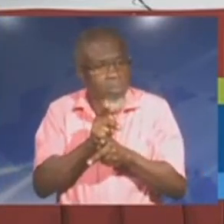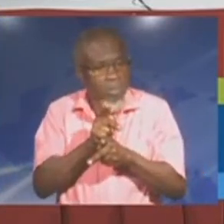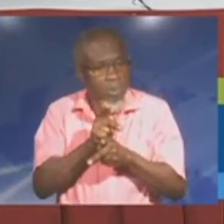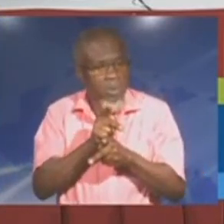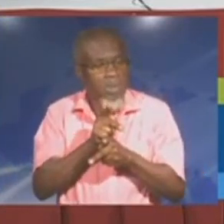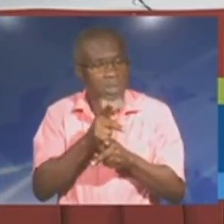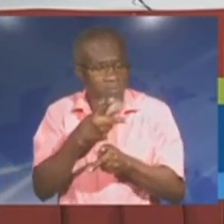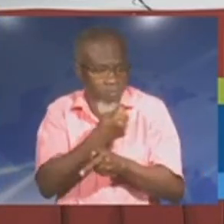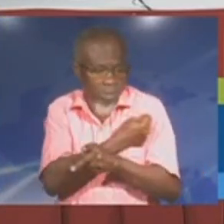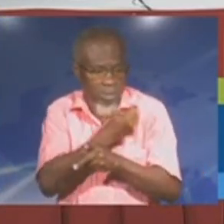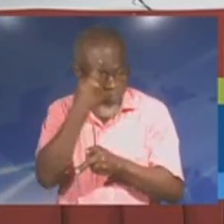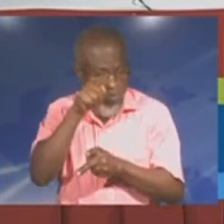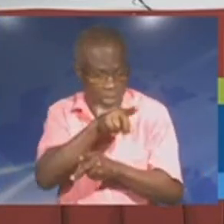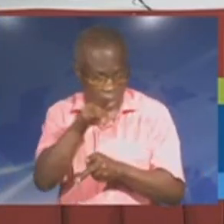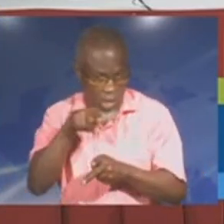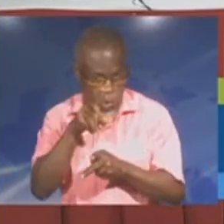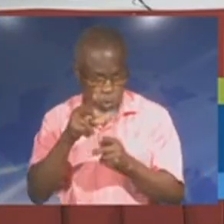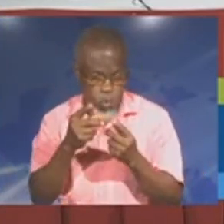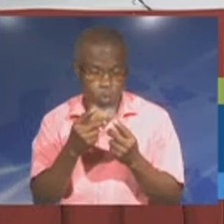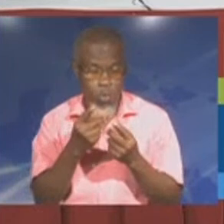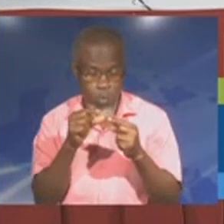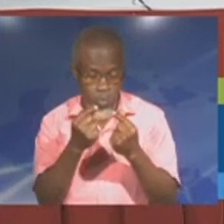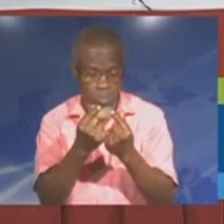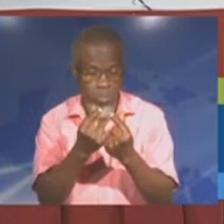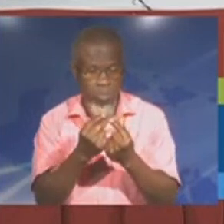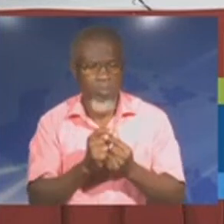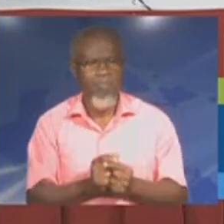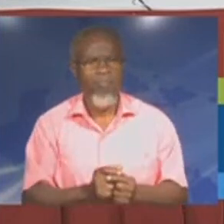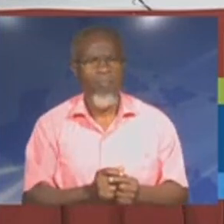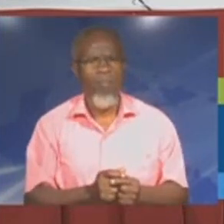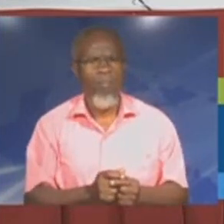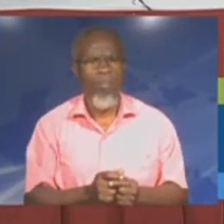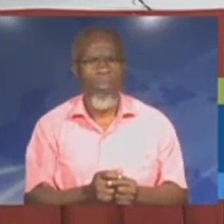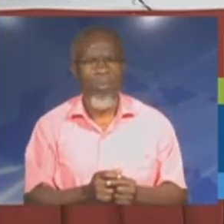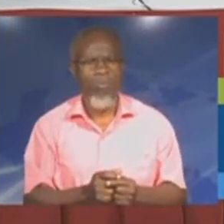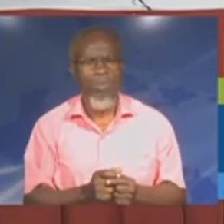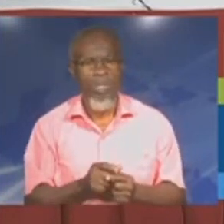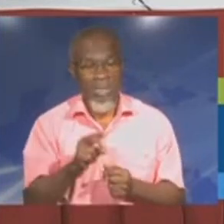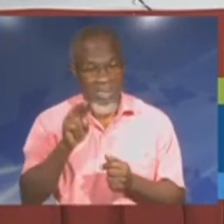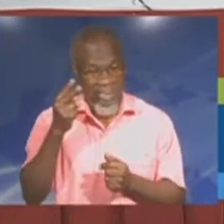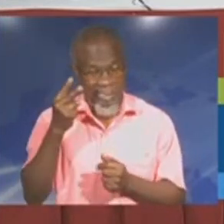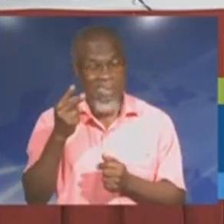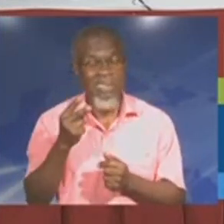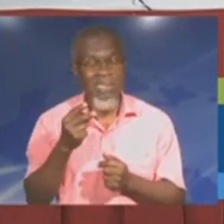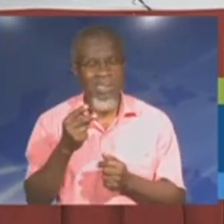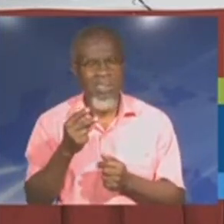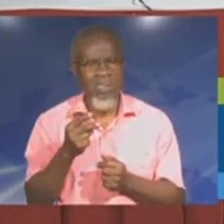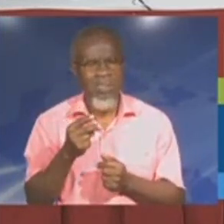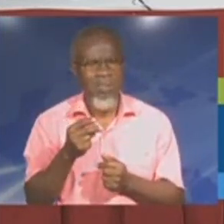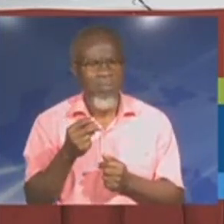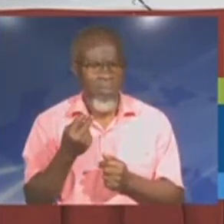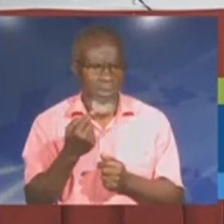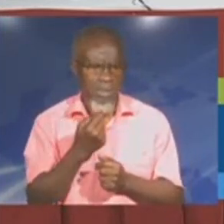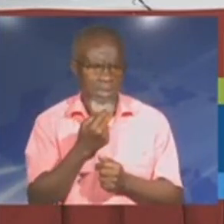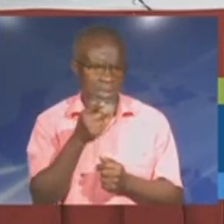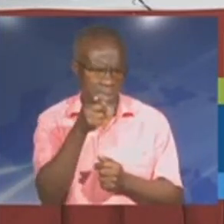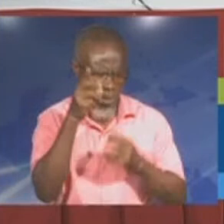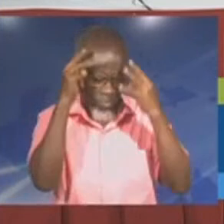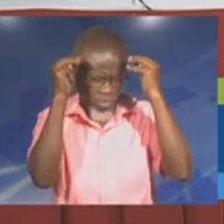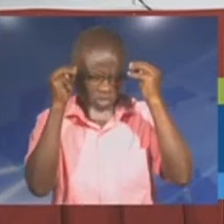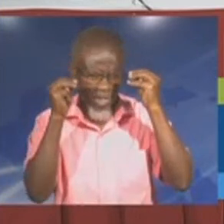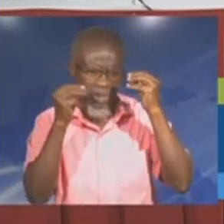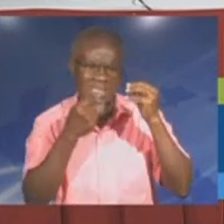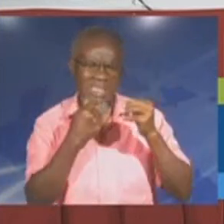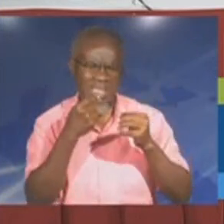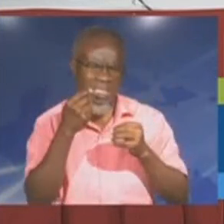the first question. Second question is, a couple months ago, the Ministry of Health stated that the vaccination campaign was going to be shifted to